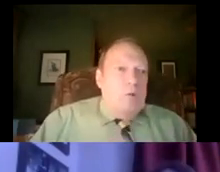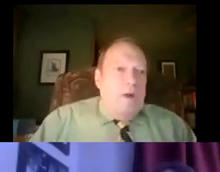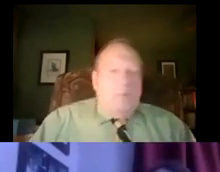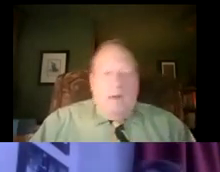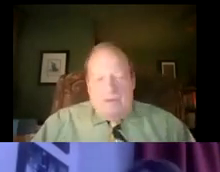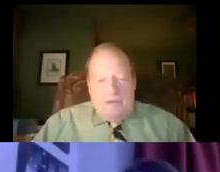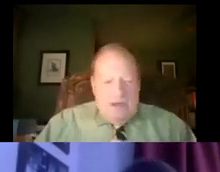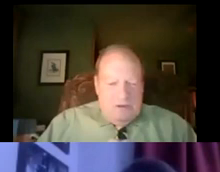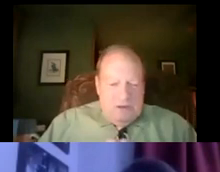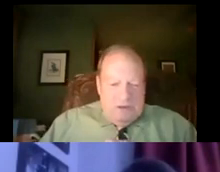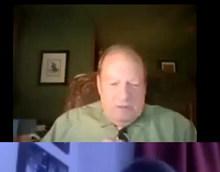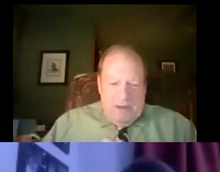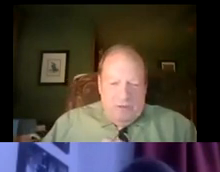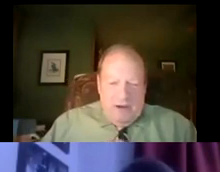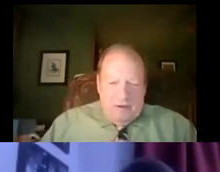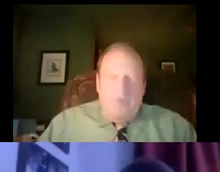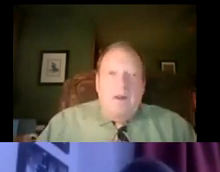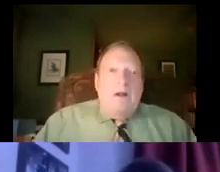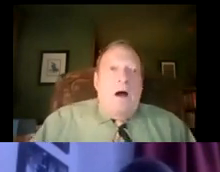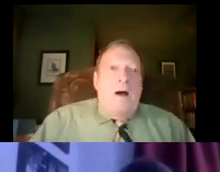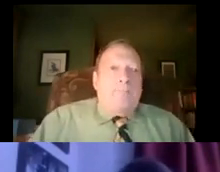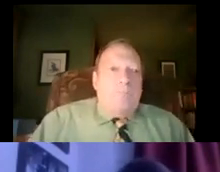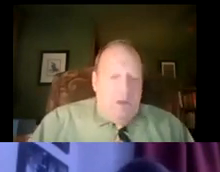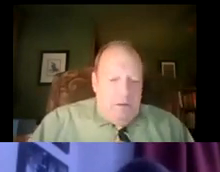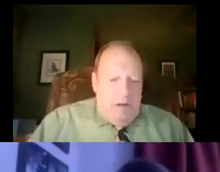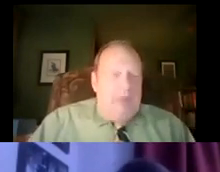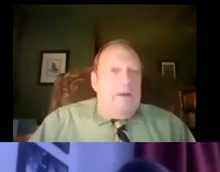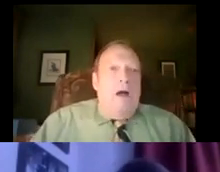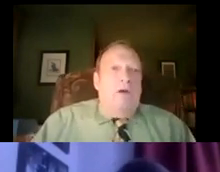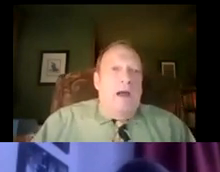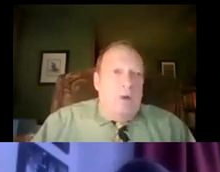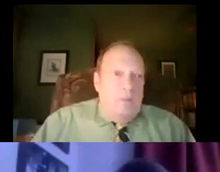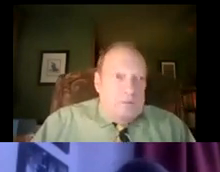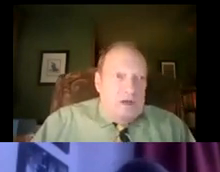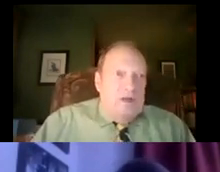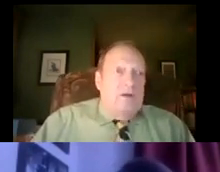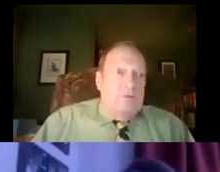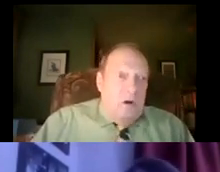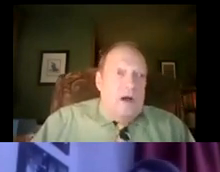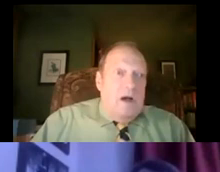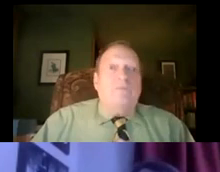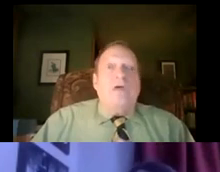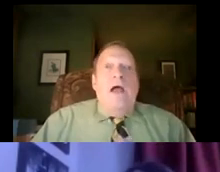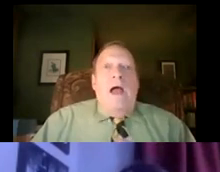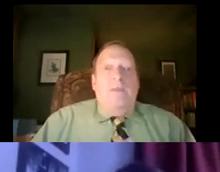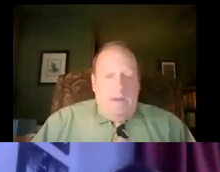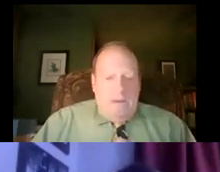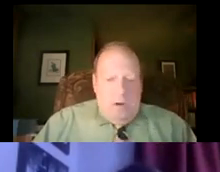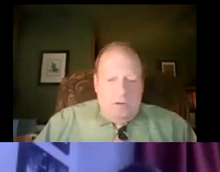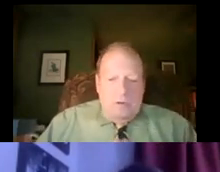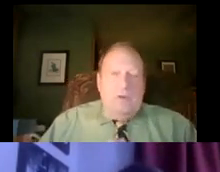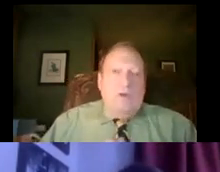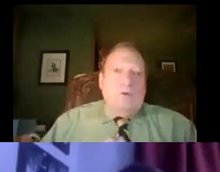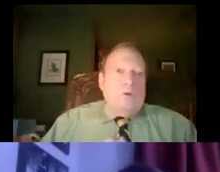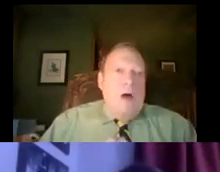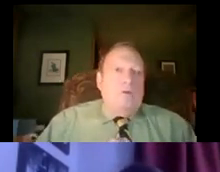talk to Wendy Prince. She'll be able to direct you, but a lot on the library website under archives, and then also